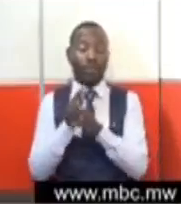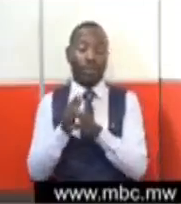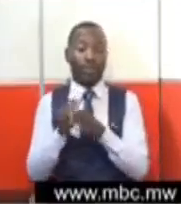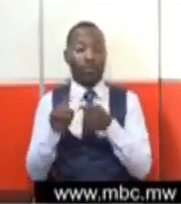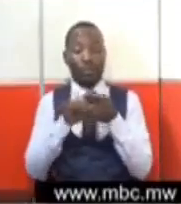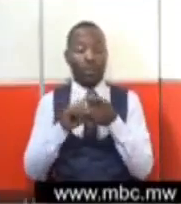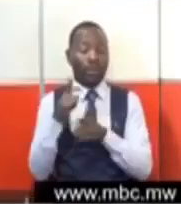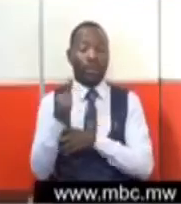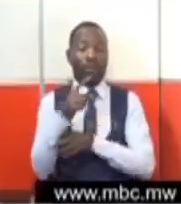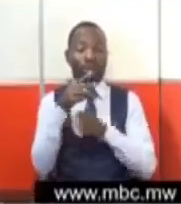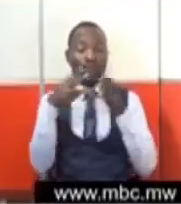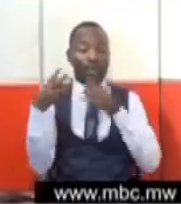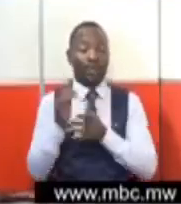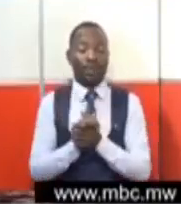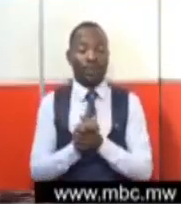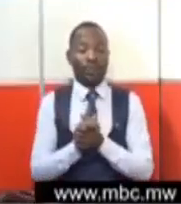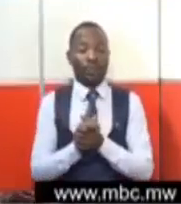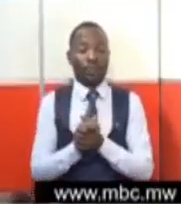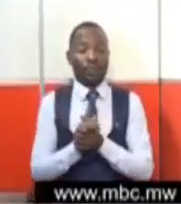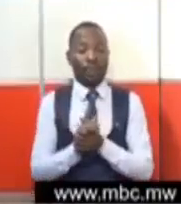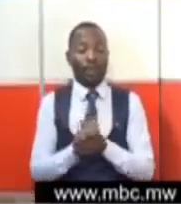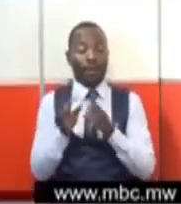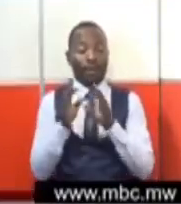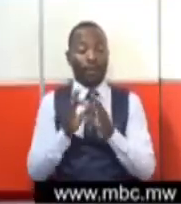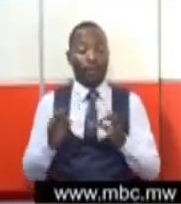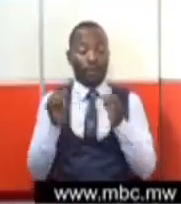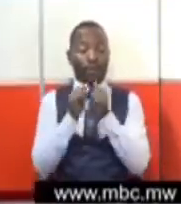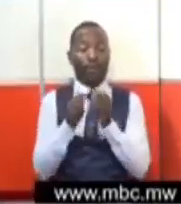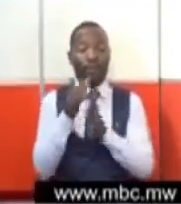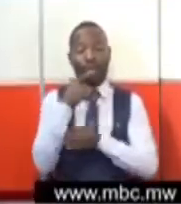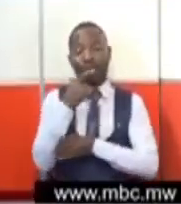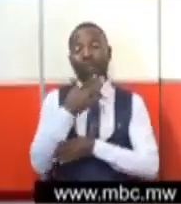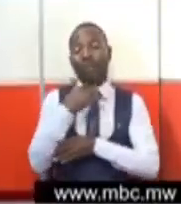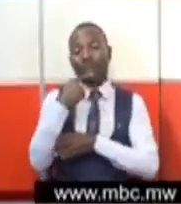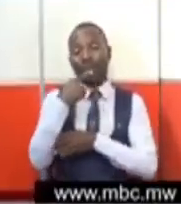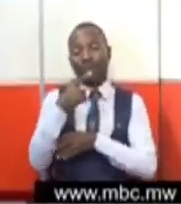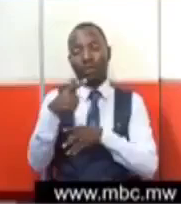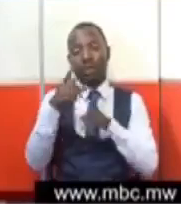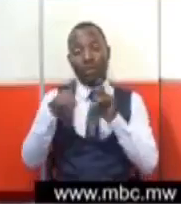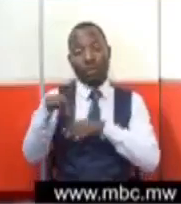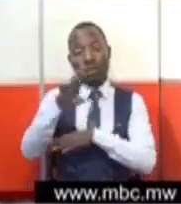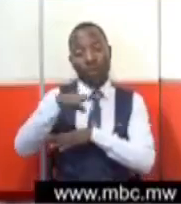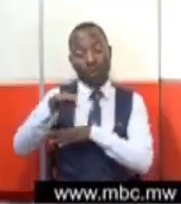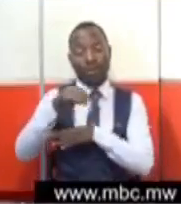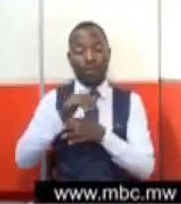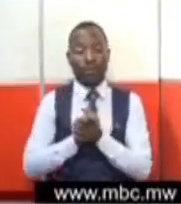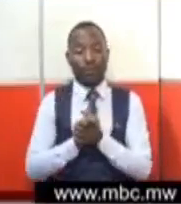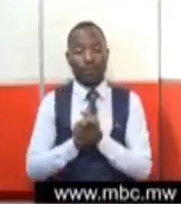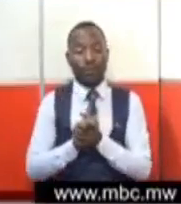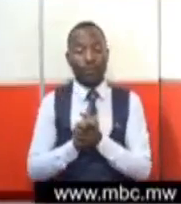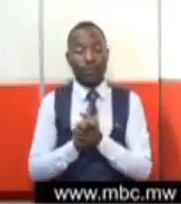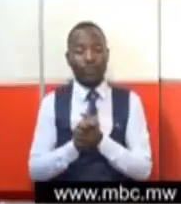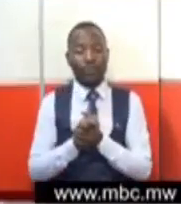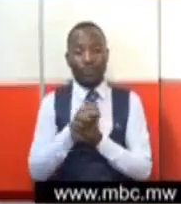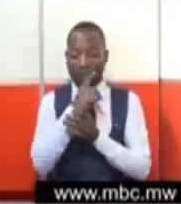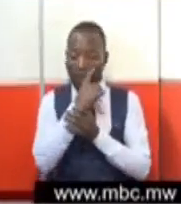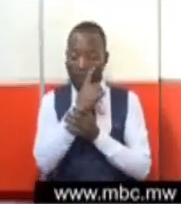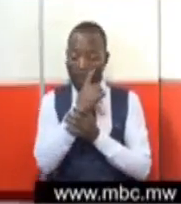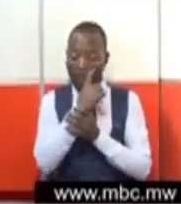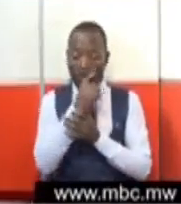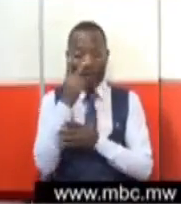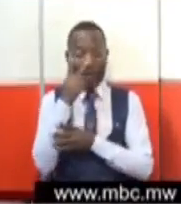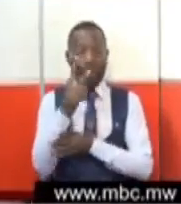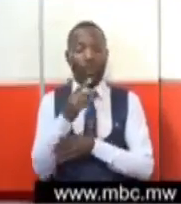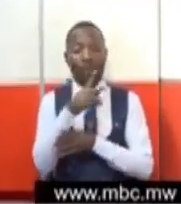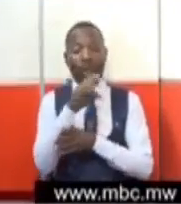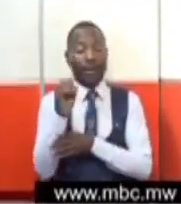with the Malawi 2063. Very important platform where we want to tell Malawians all to demonstrate looking at